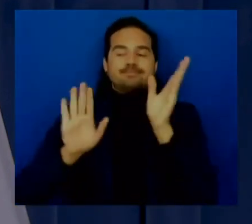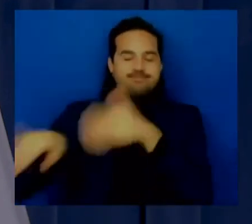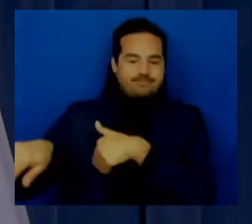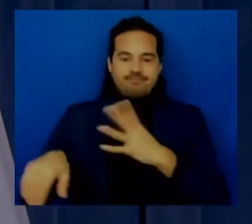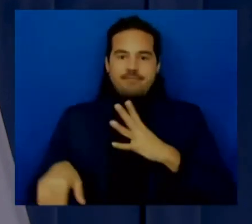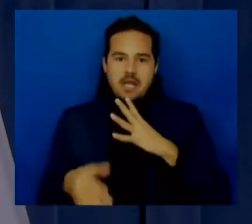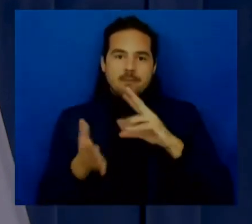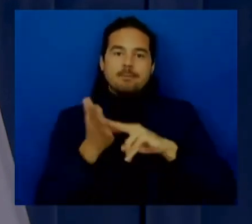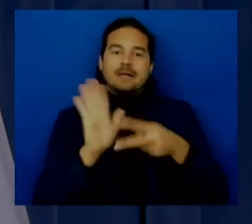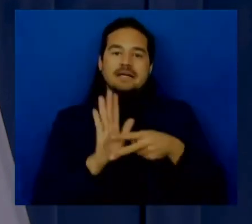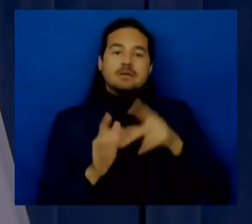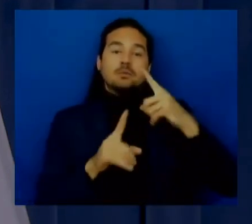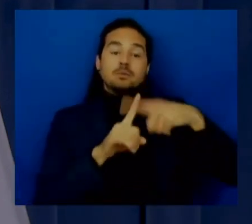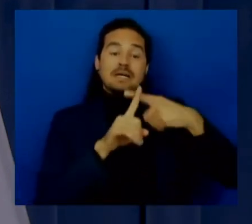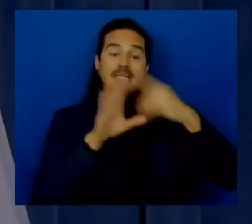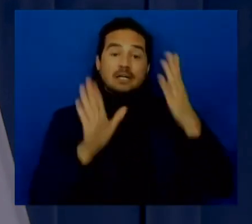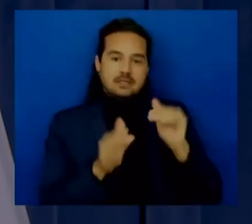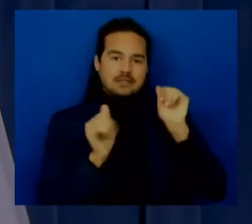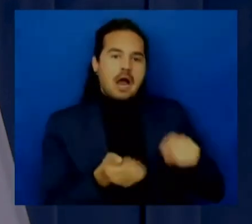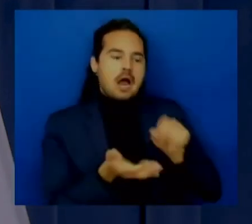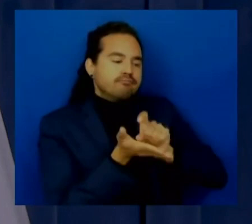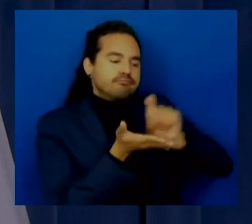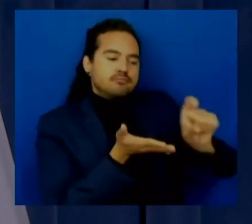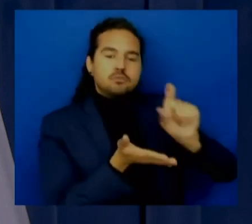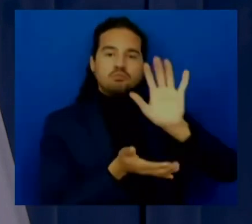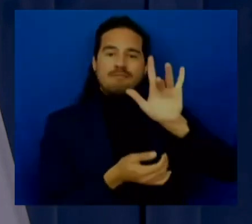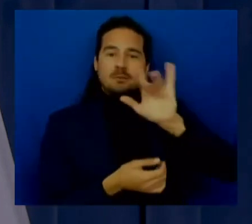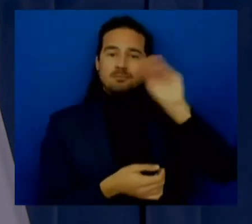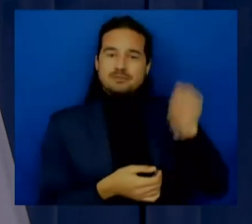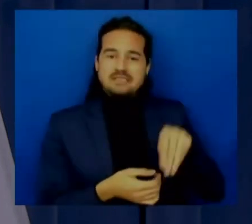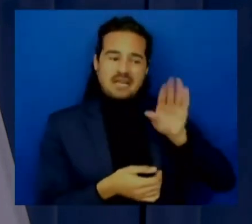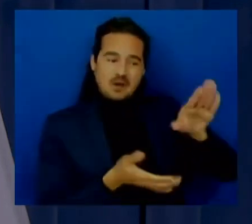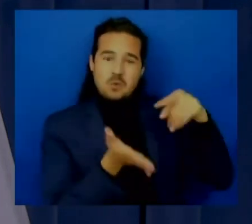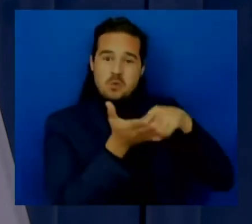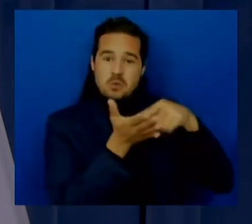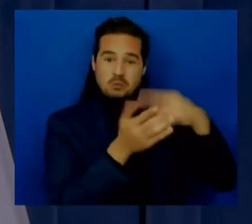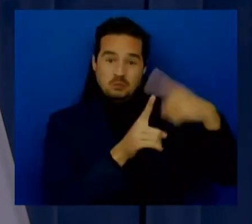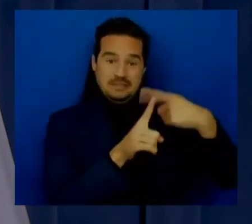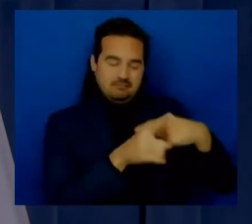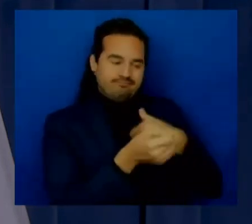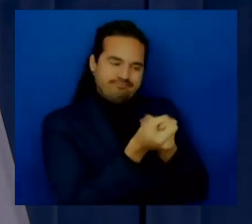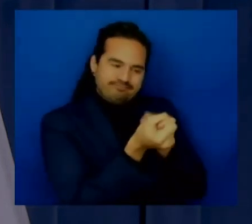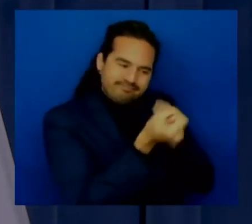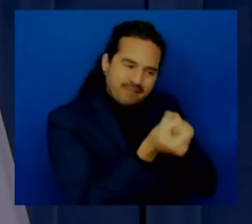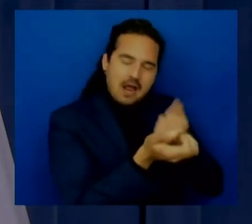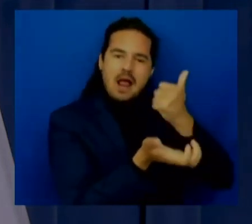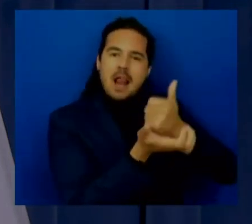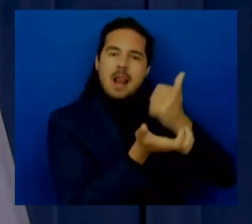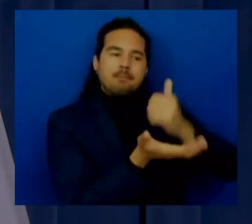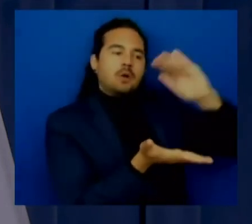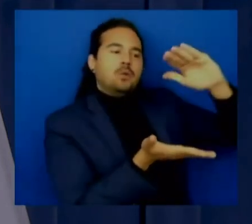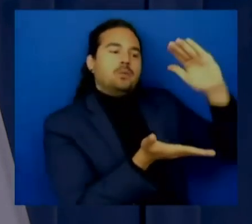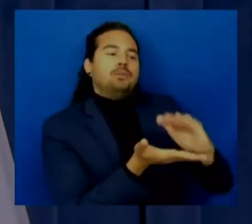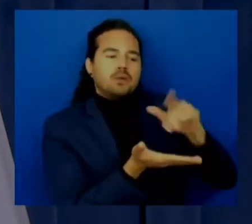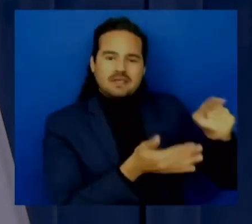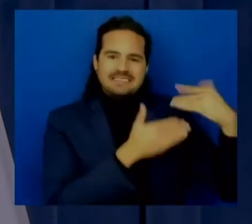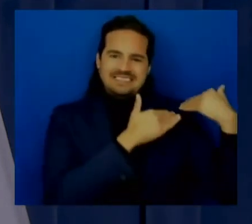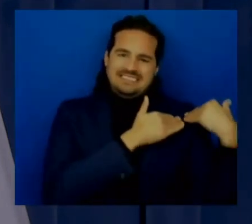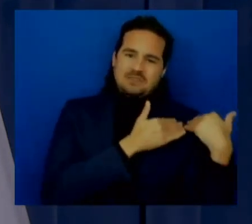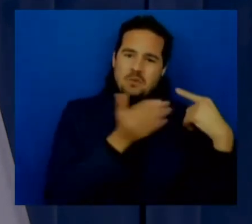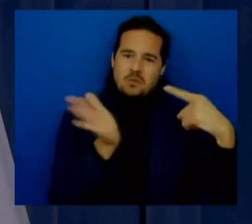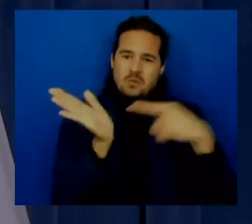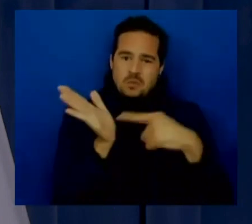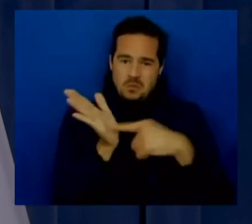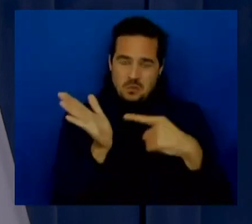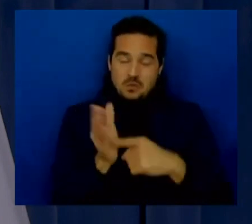us understand the magnitude of the utility burdens, and that's across the spectrum, not just heat and gas, but obviously